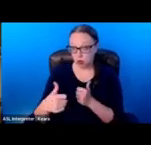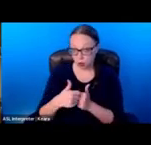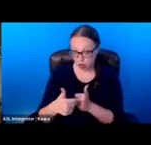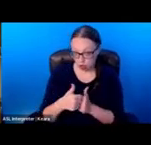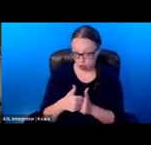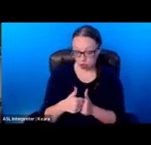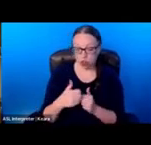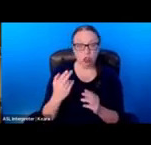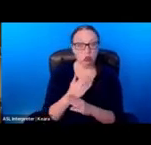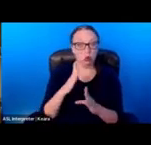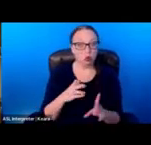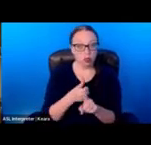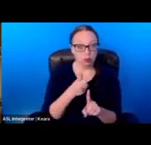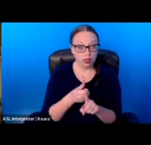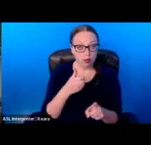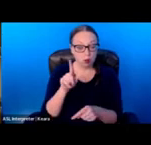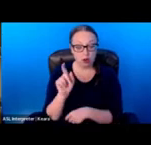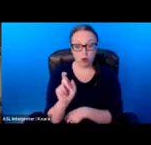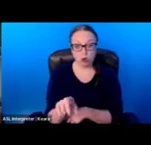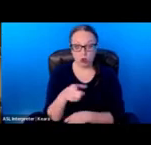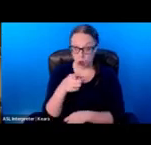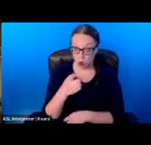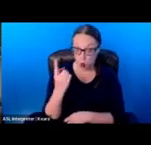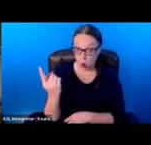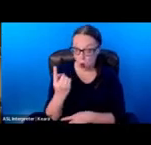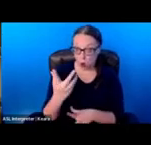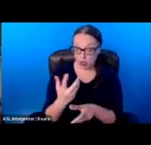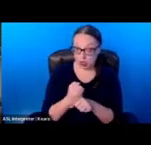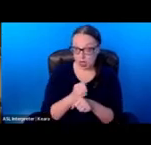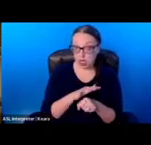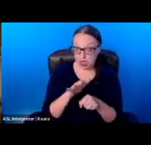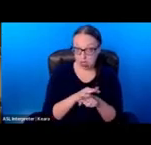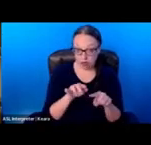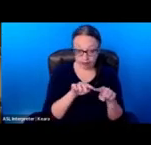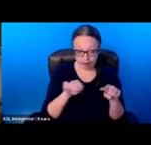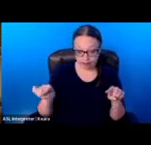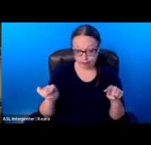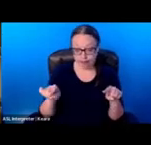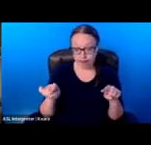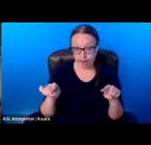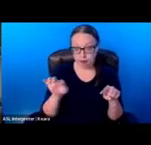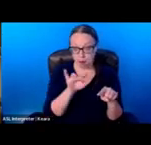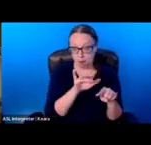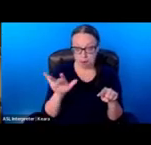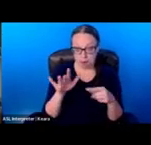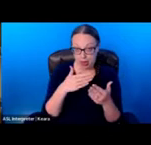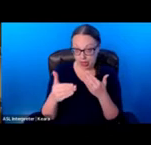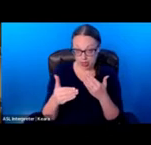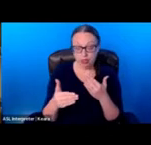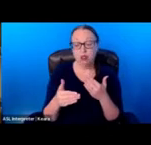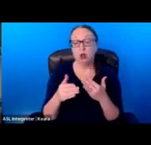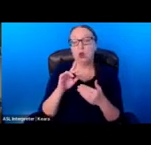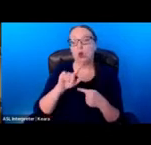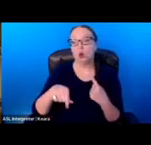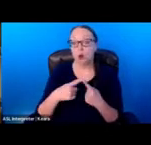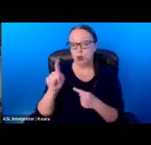users were simply asked a question: do you always get enough blank when you need it? So in this example